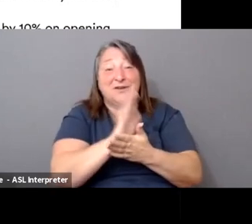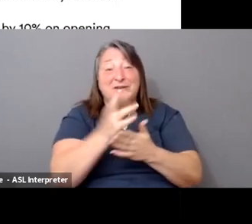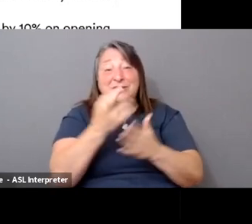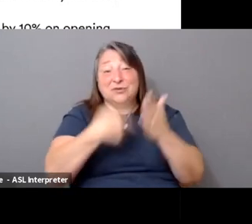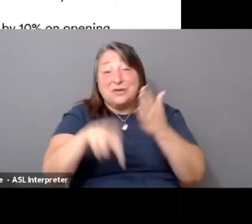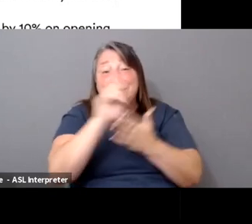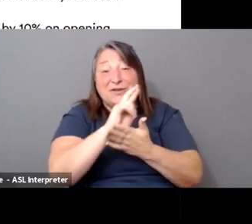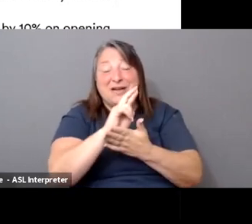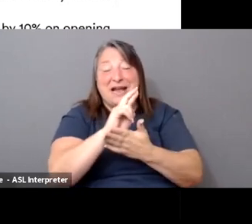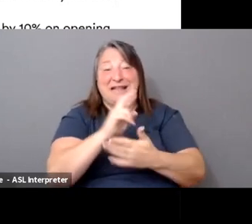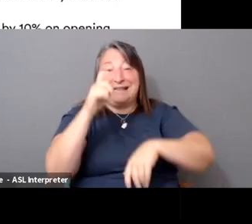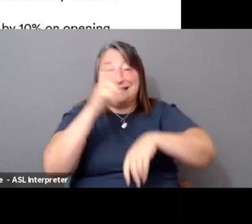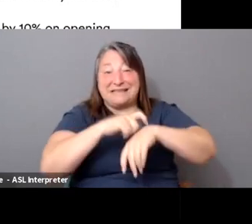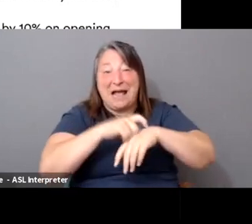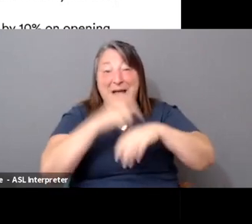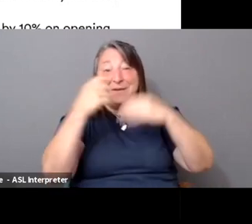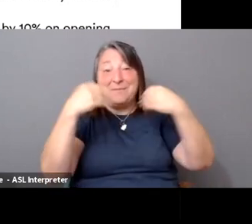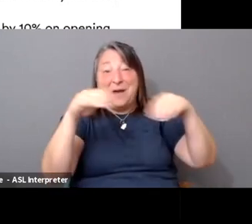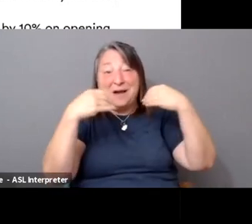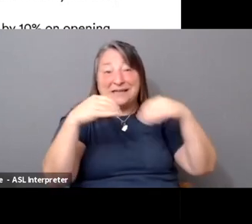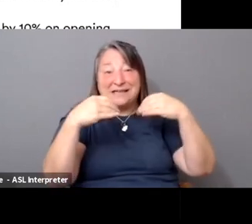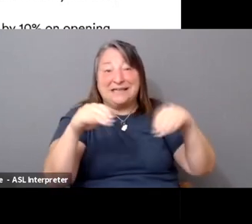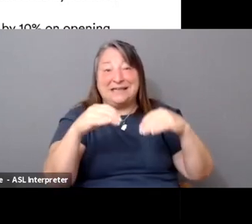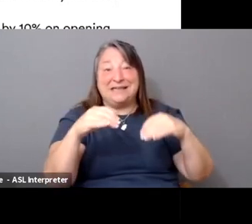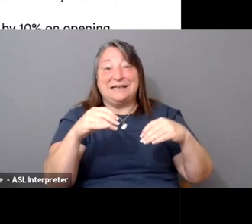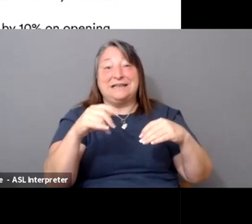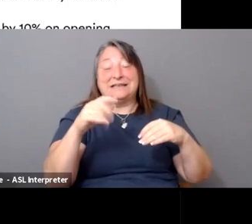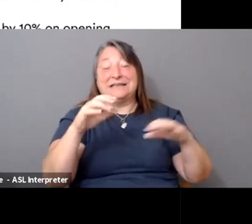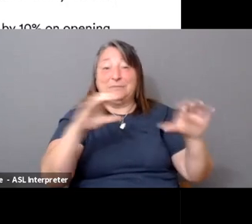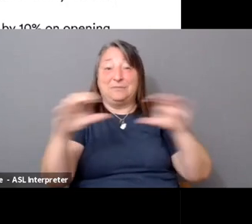more balanced, films may actually perform better at the box office.